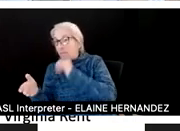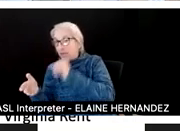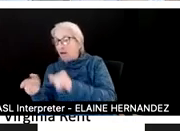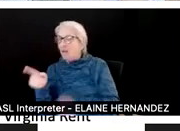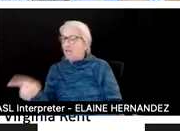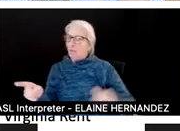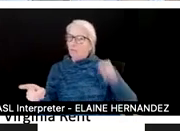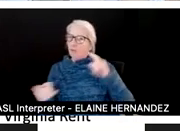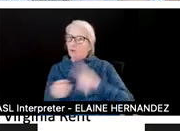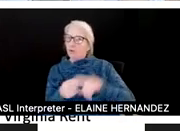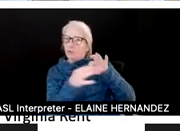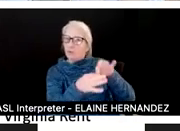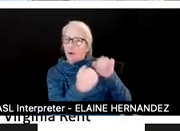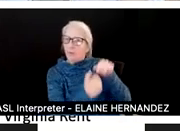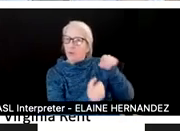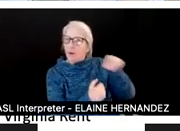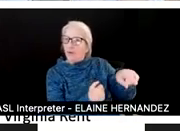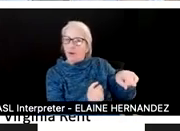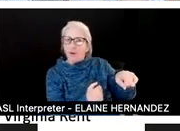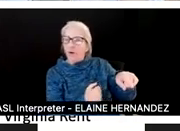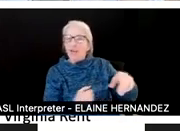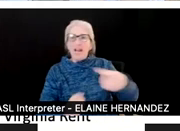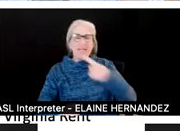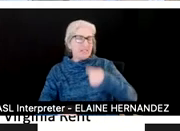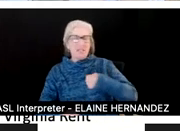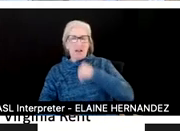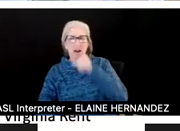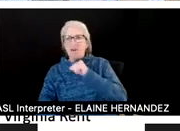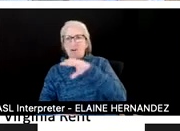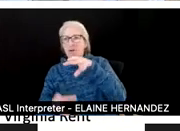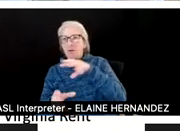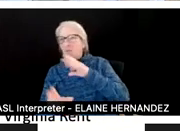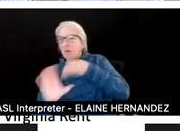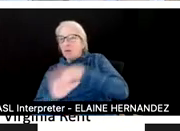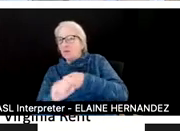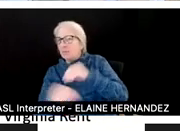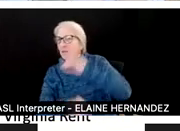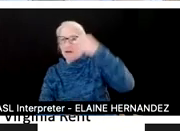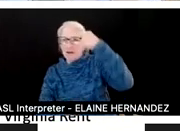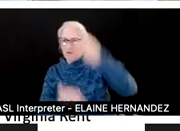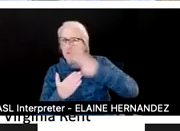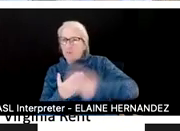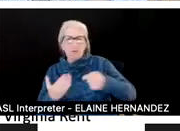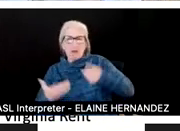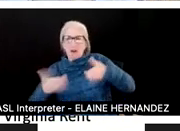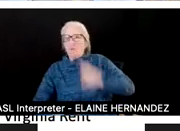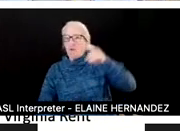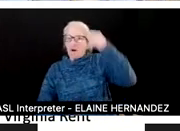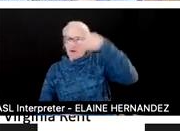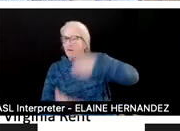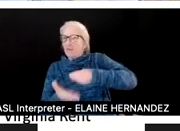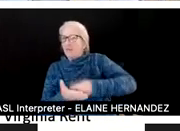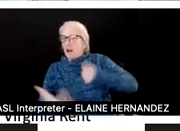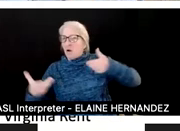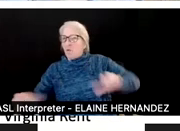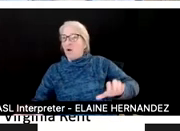application and insists that he does not participate in government programs and he doesn't want the government's money. With the assistance of